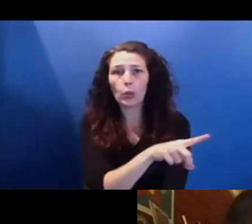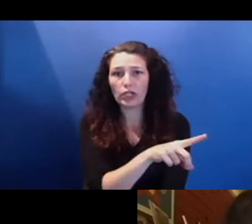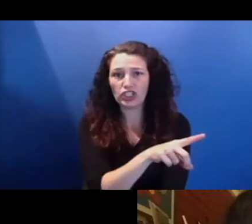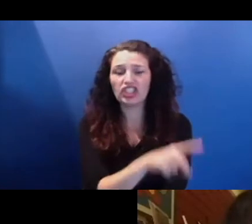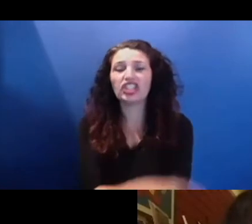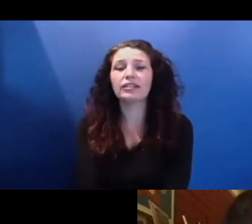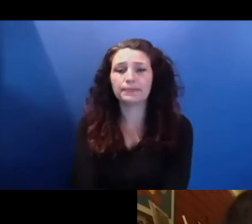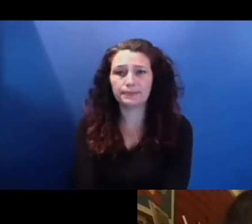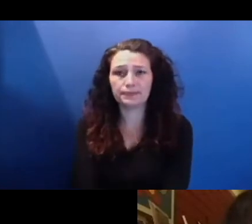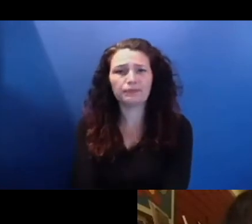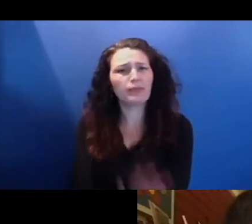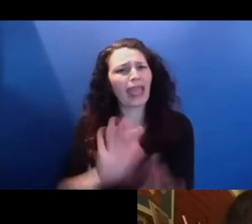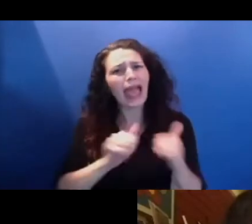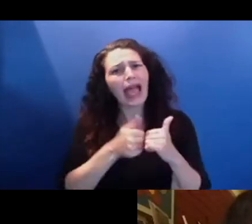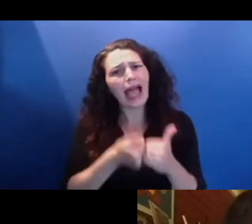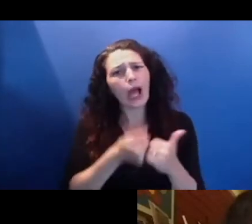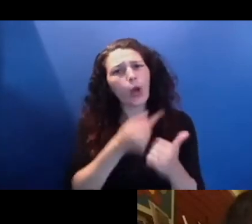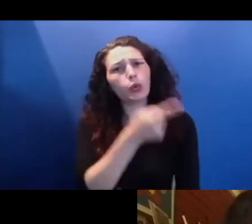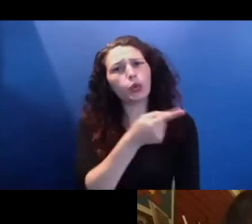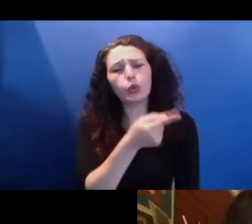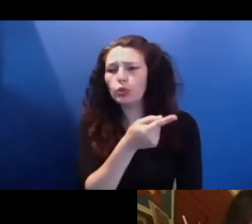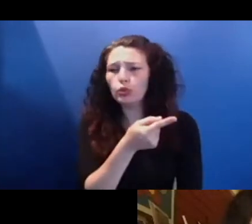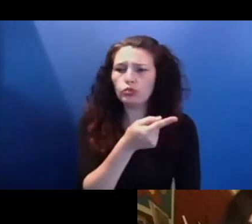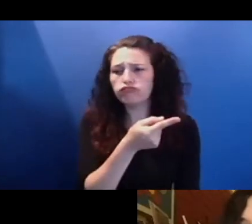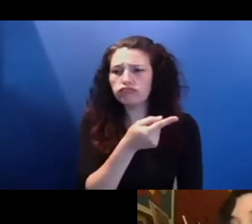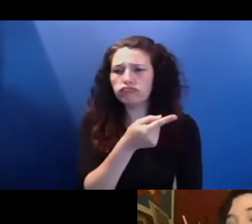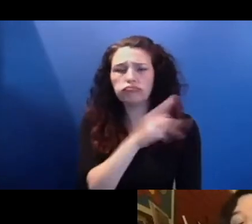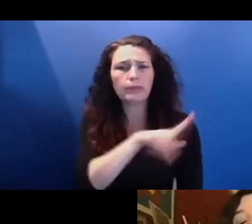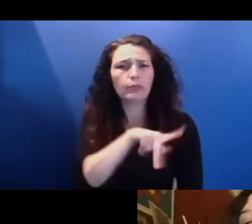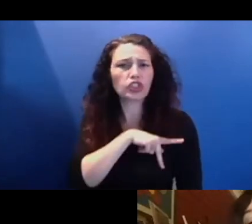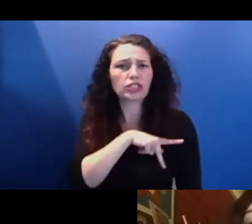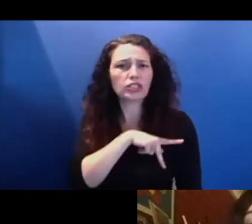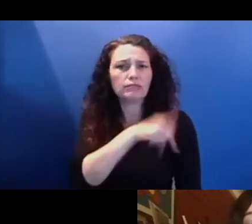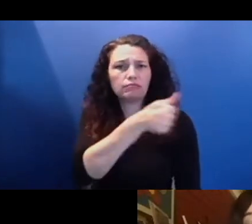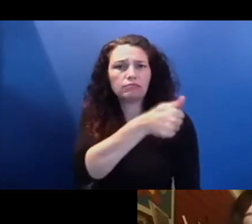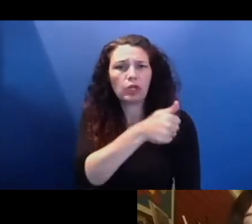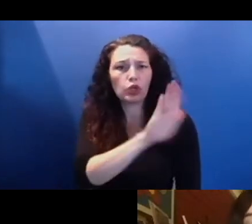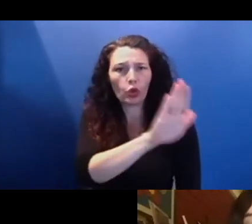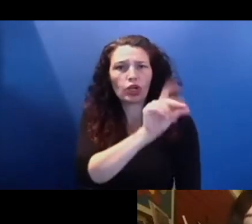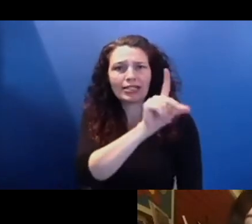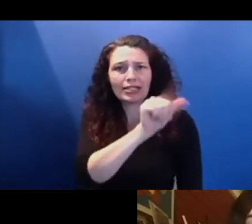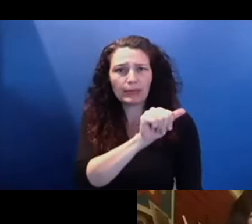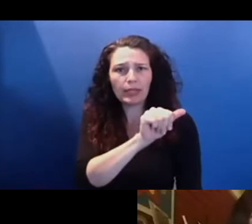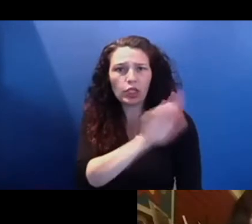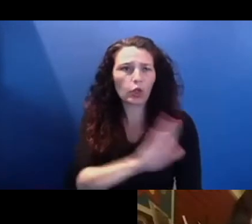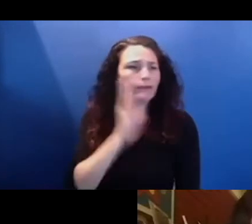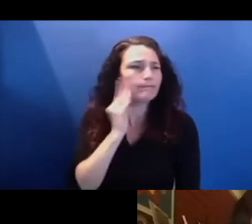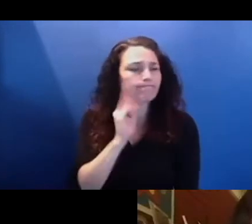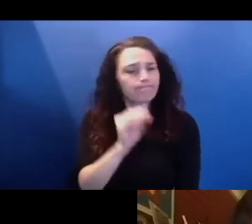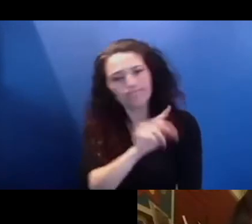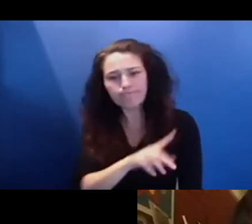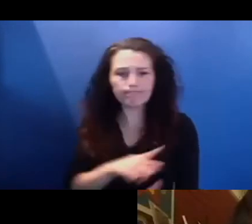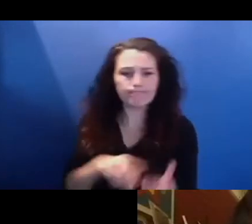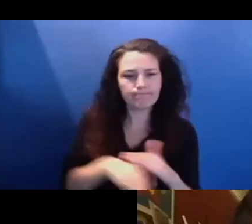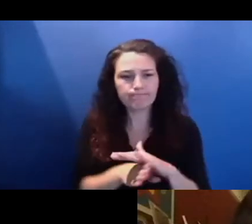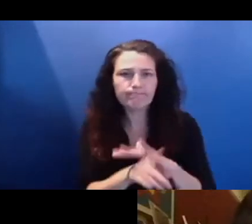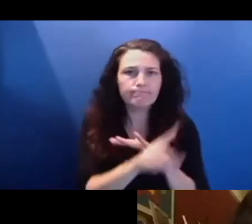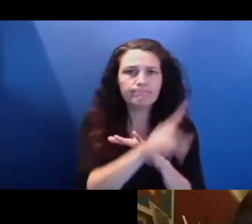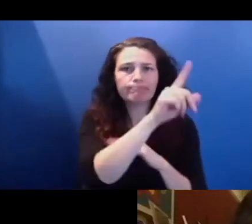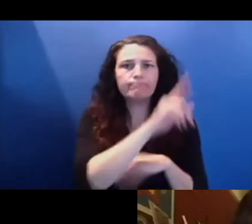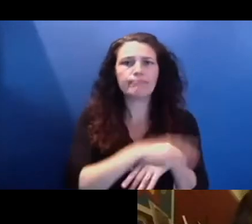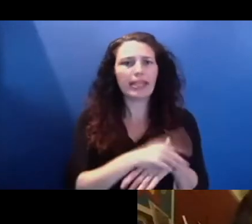of how your personal disability journey brought you into this realm of public